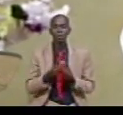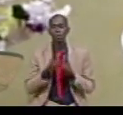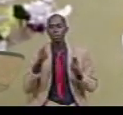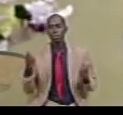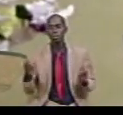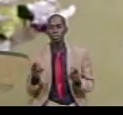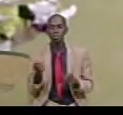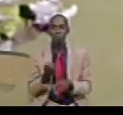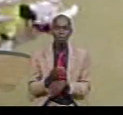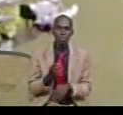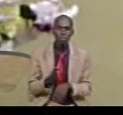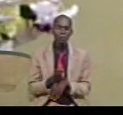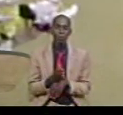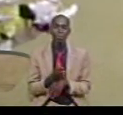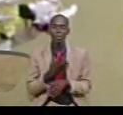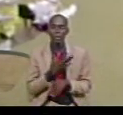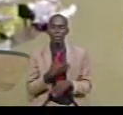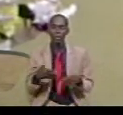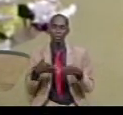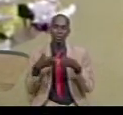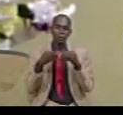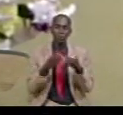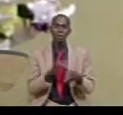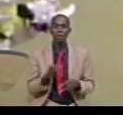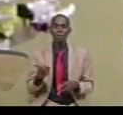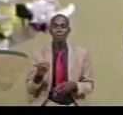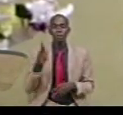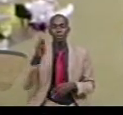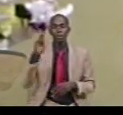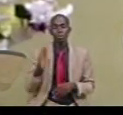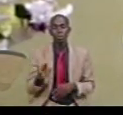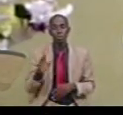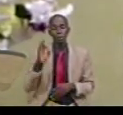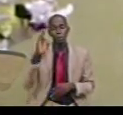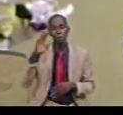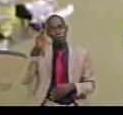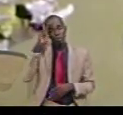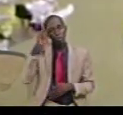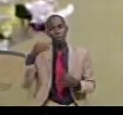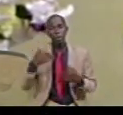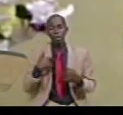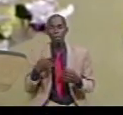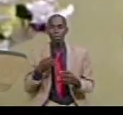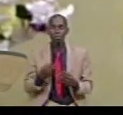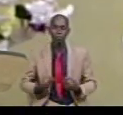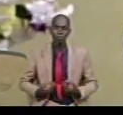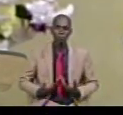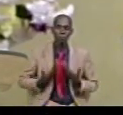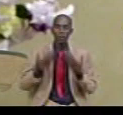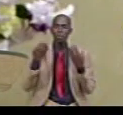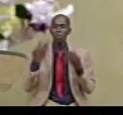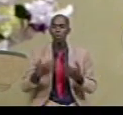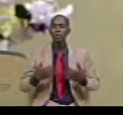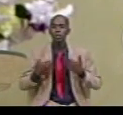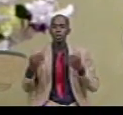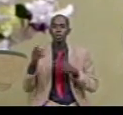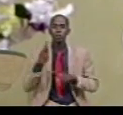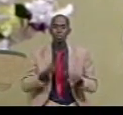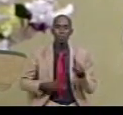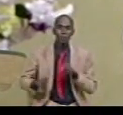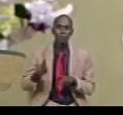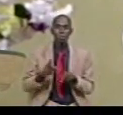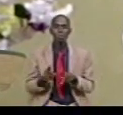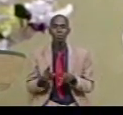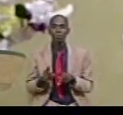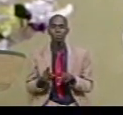and unique mentorship, Pastor KUMUYI has empowered young people to navigate the challenges of life with courage